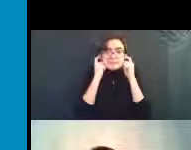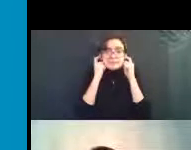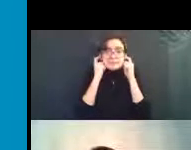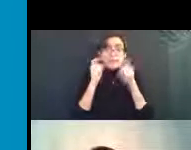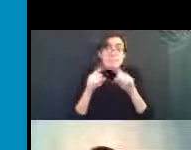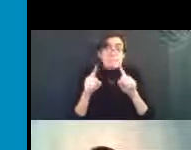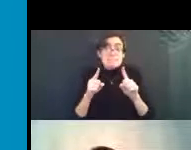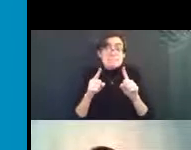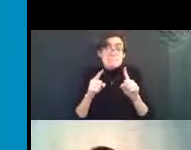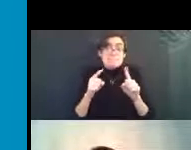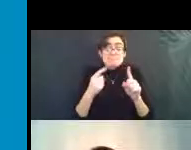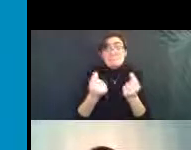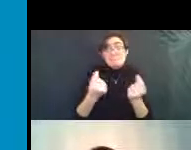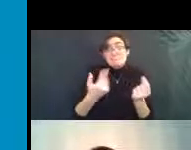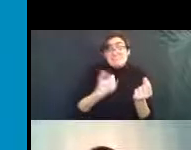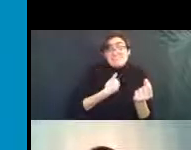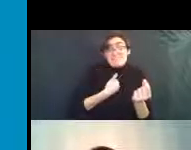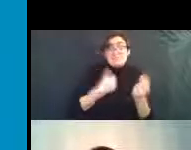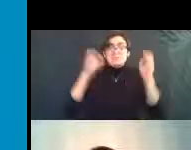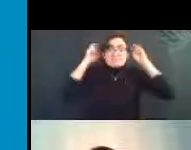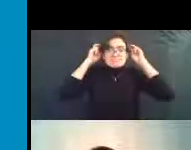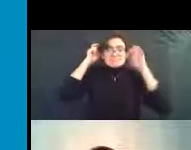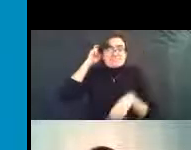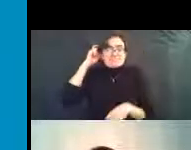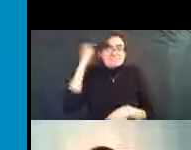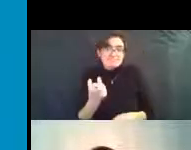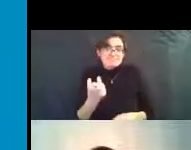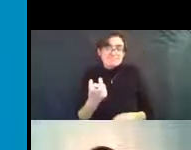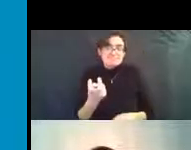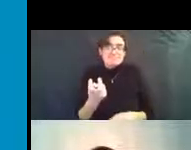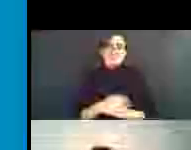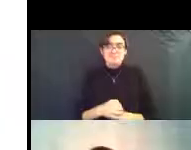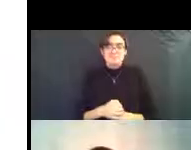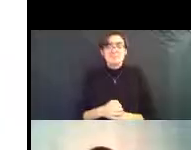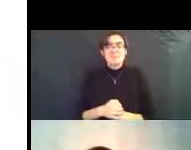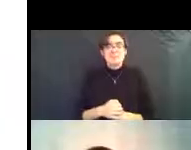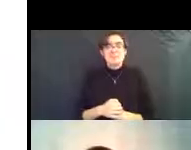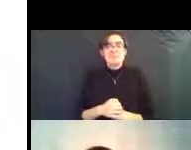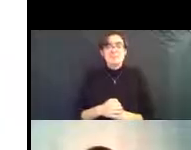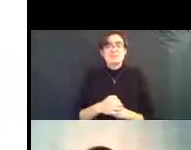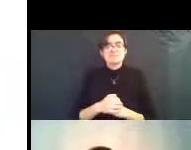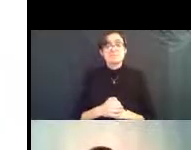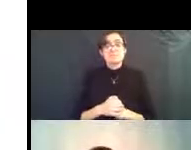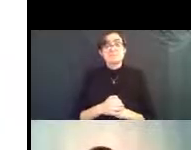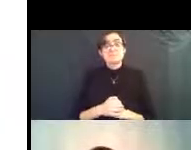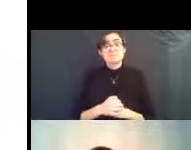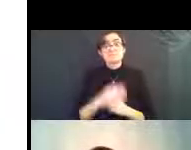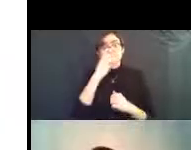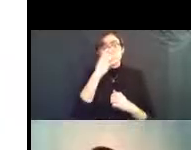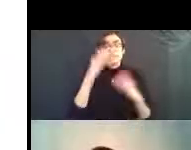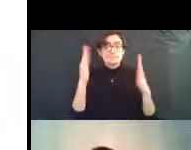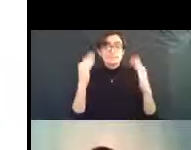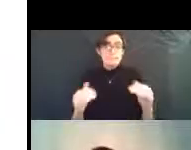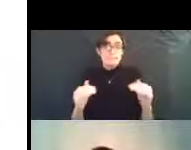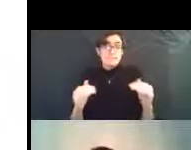CI altogether and move on now. So you can